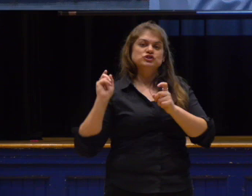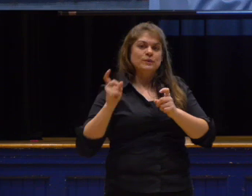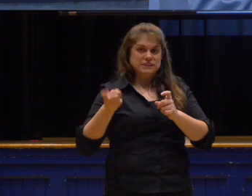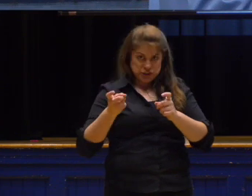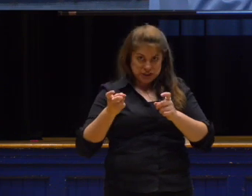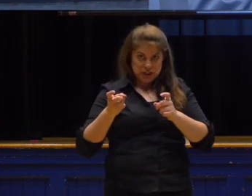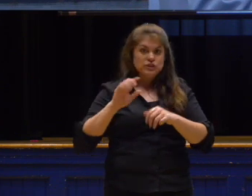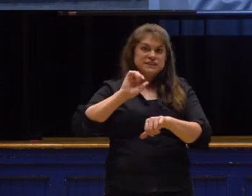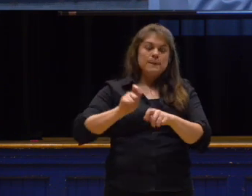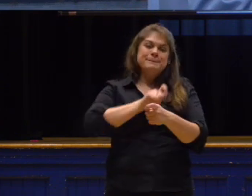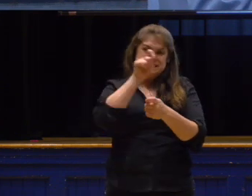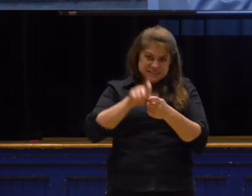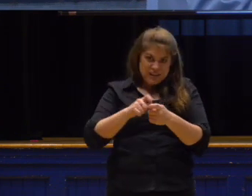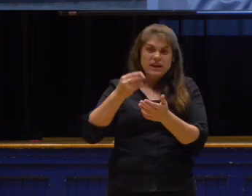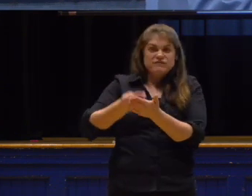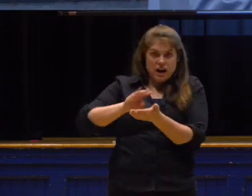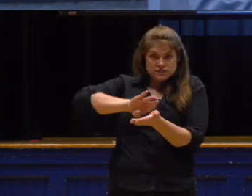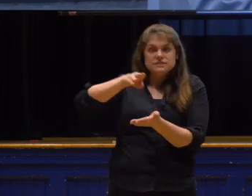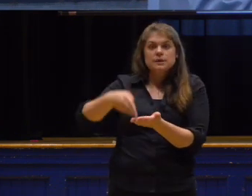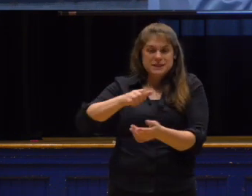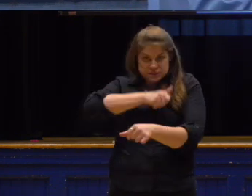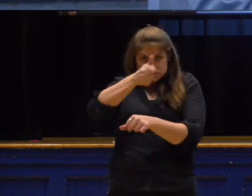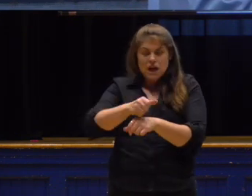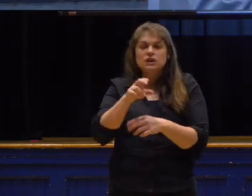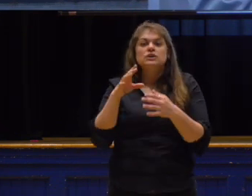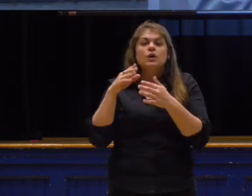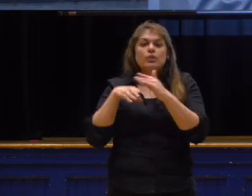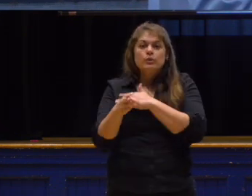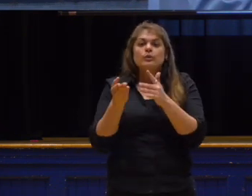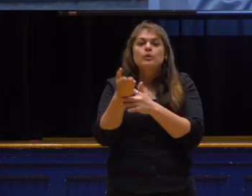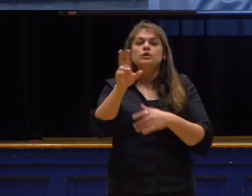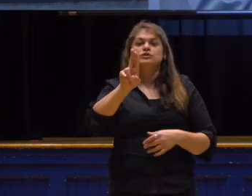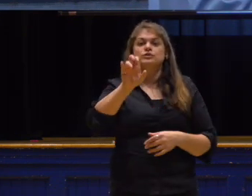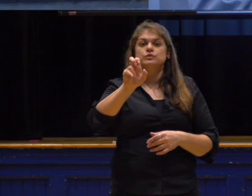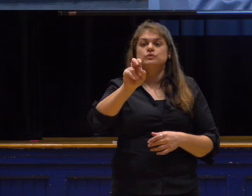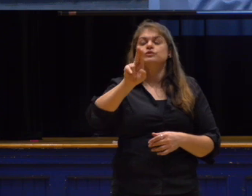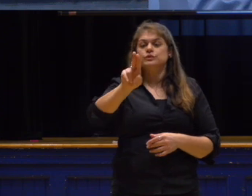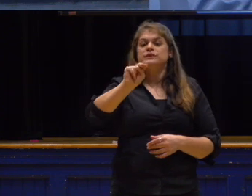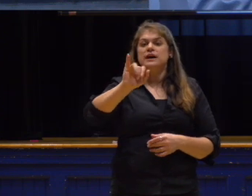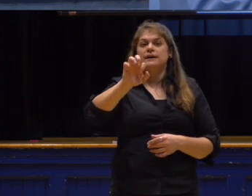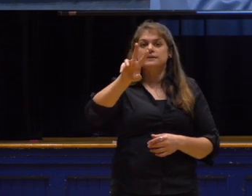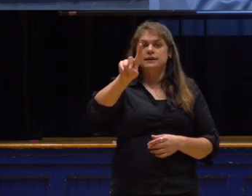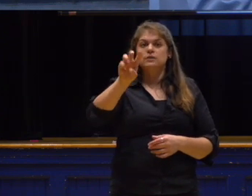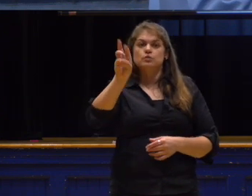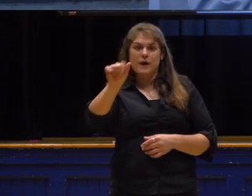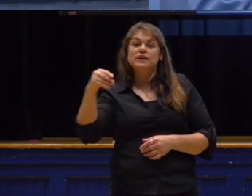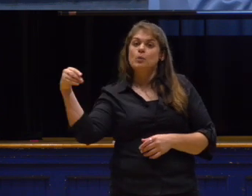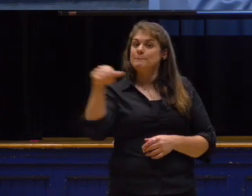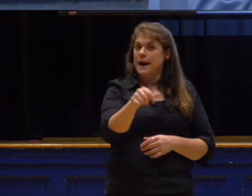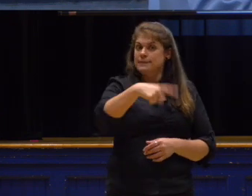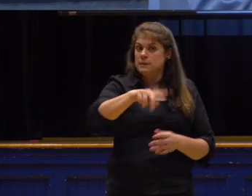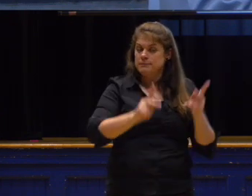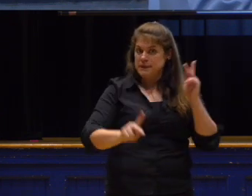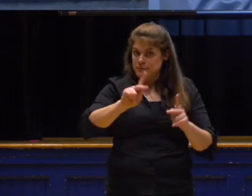donation. There is a specific fund being set up through the United Way of the Pioneer Valley that is going to these